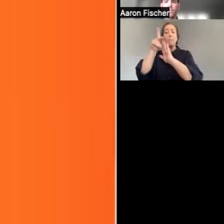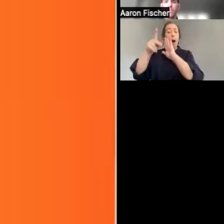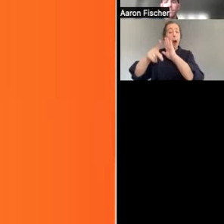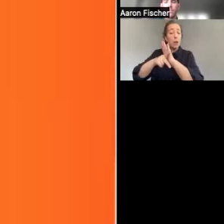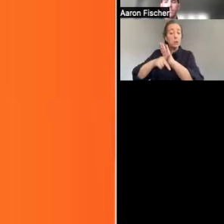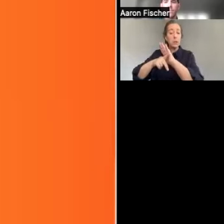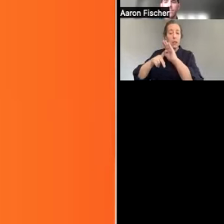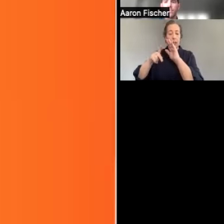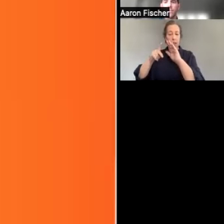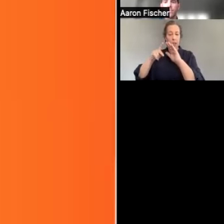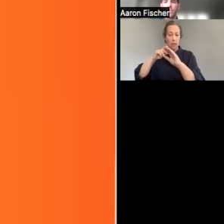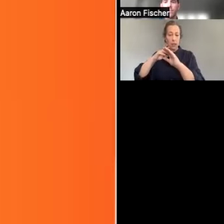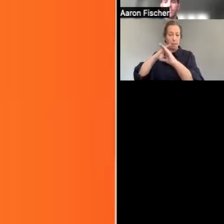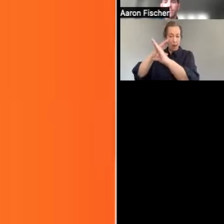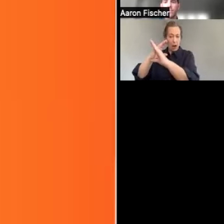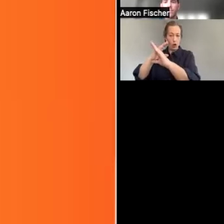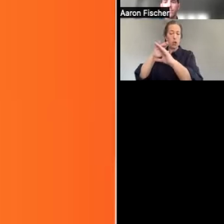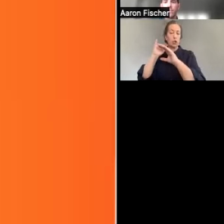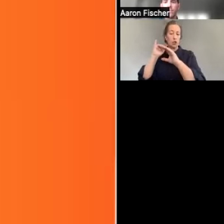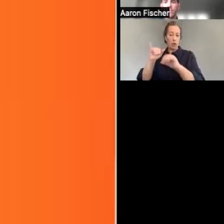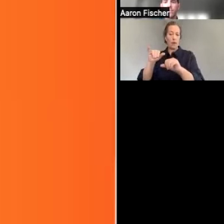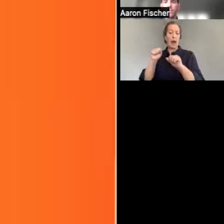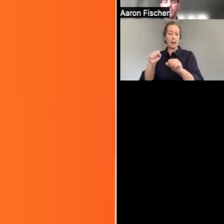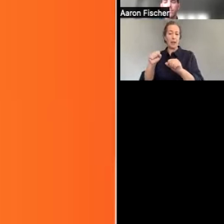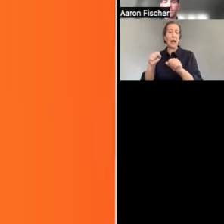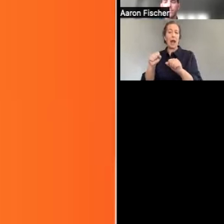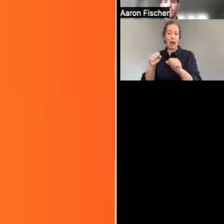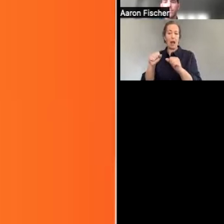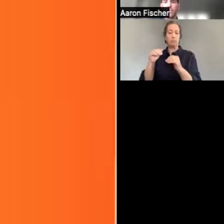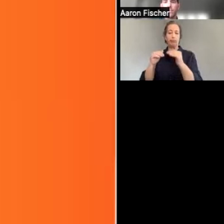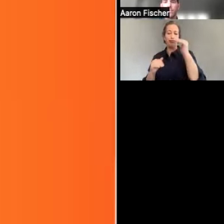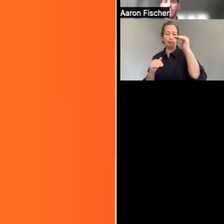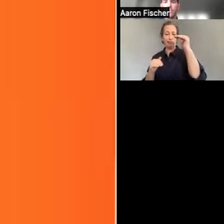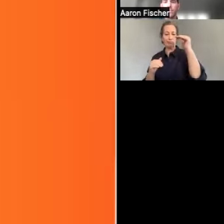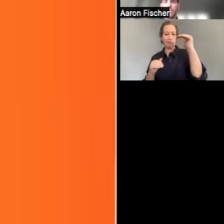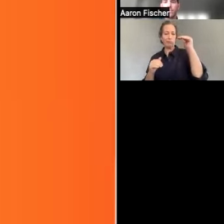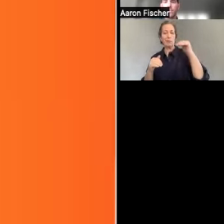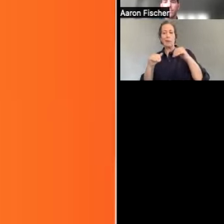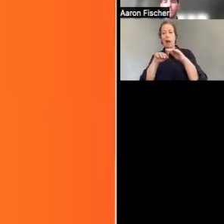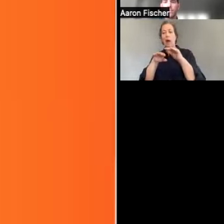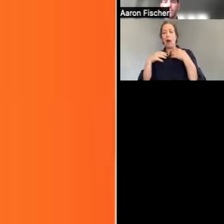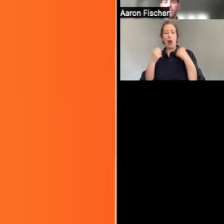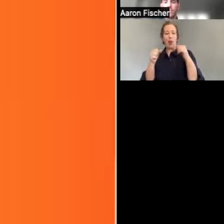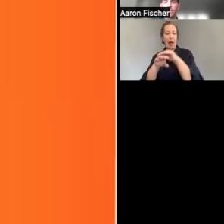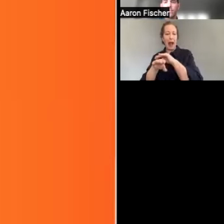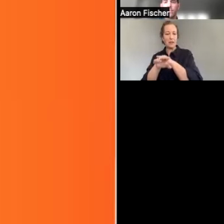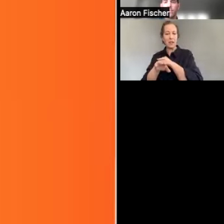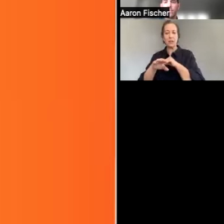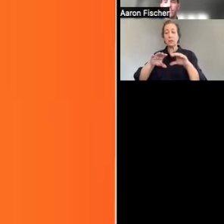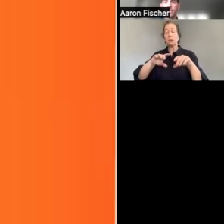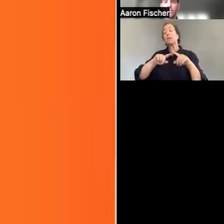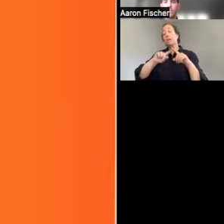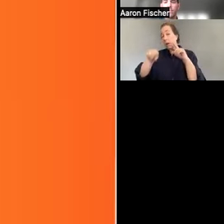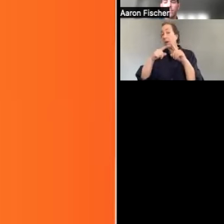barriers that prevent health equity around our country, and if you're looking at global health issues globally as